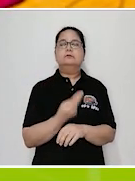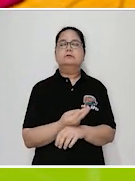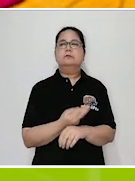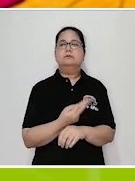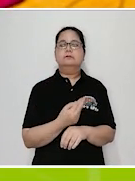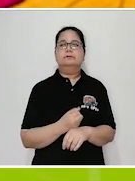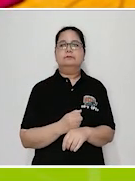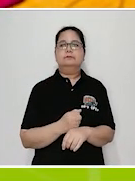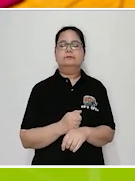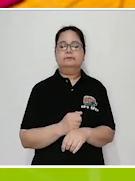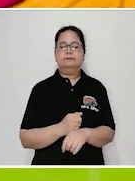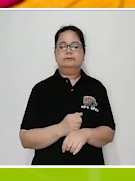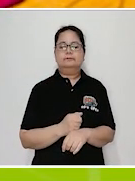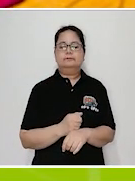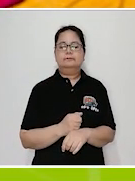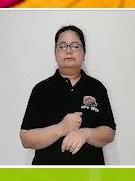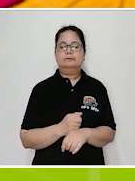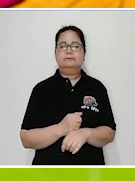crystal stone.